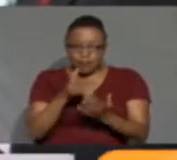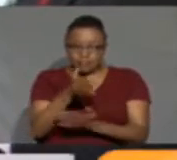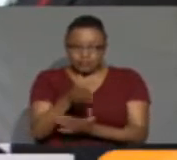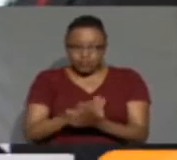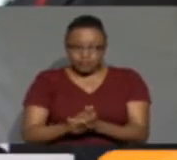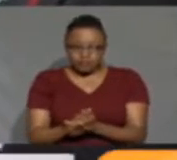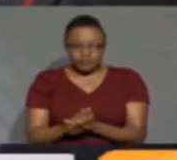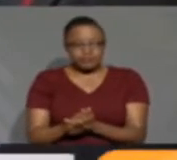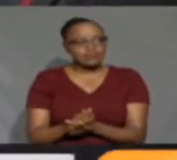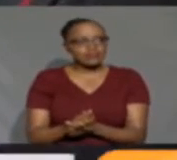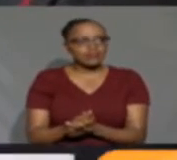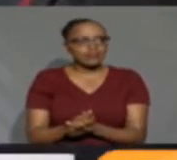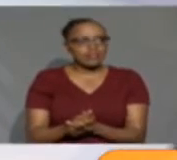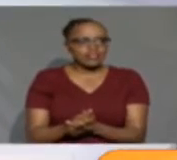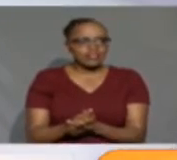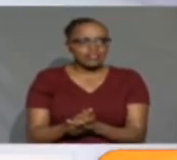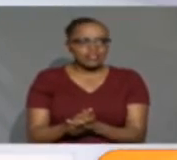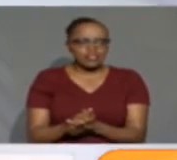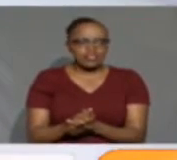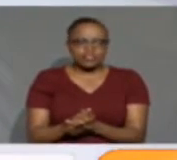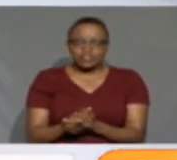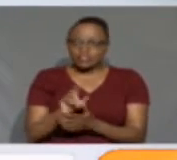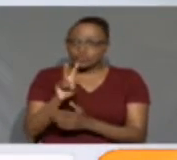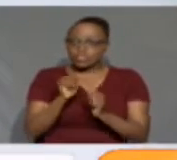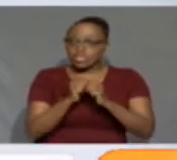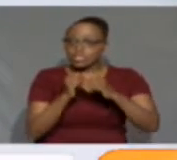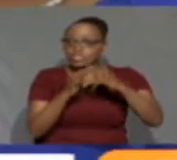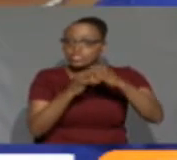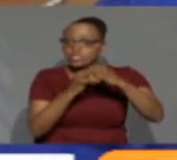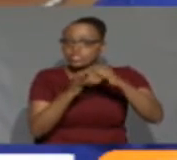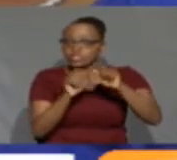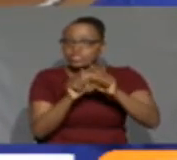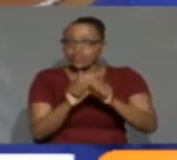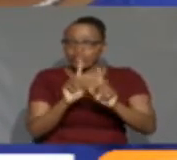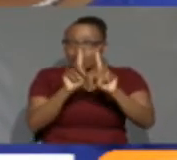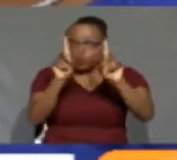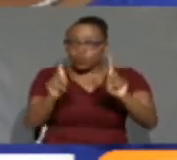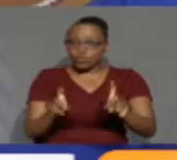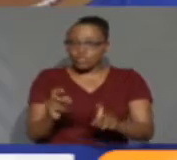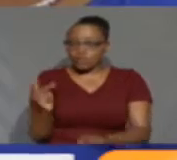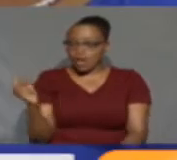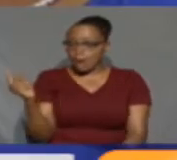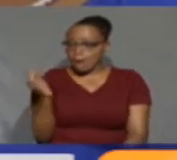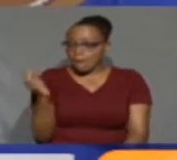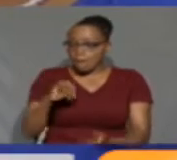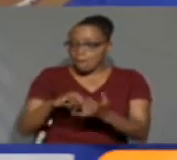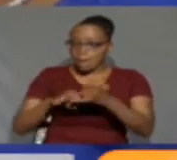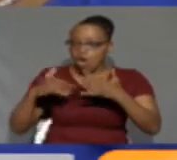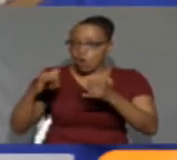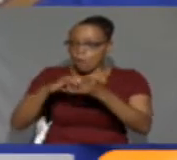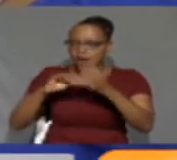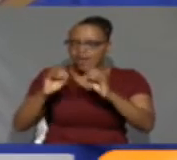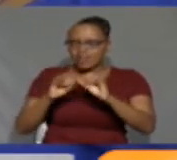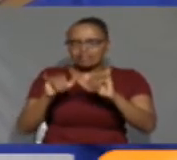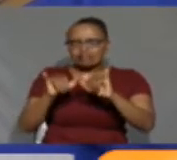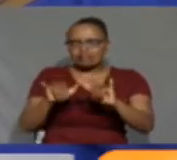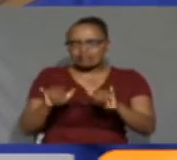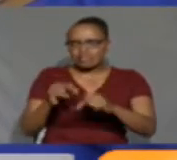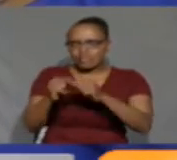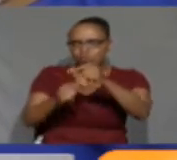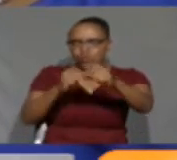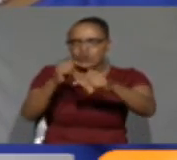of 12 October 2018. As it stands, the question of whether the two were married or not still remains,